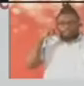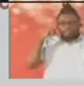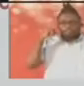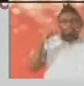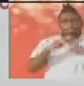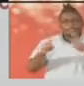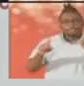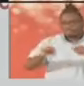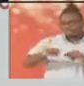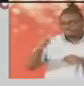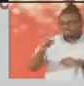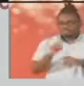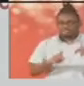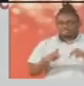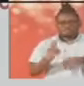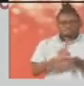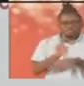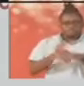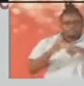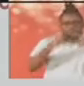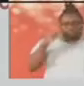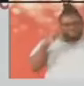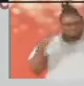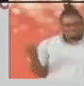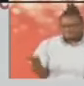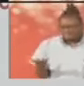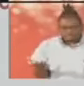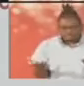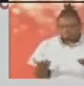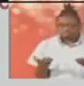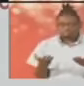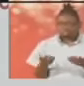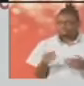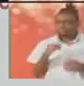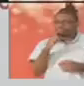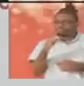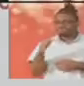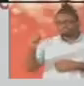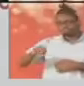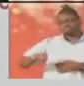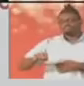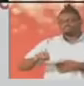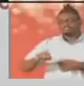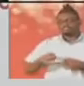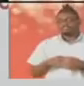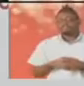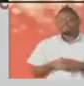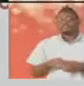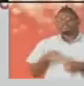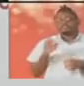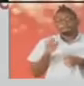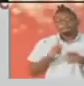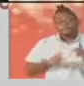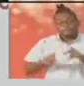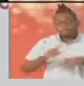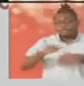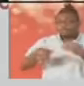others are not wearing a mask around you. Then it means you are not getting the benefit of being protected by others when they wear their